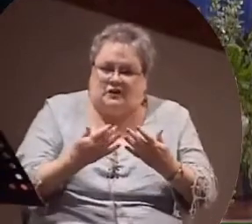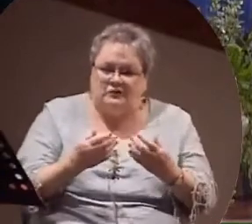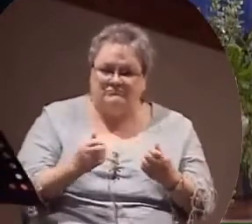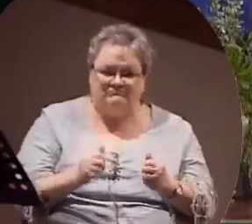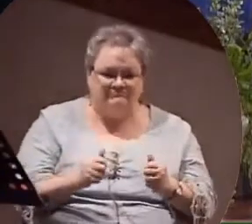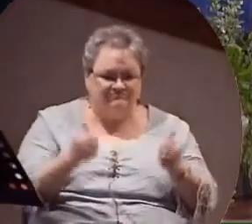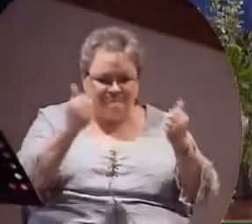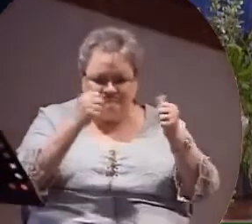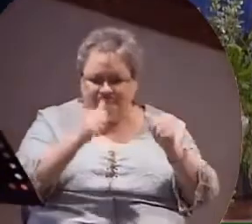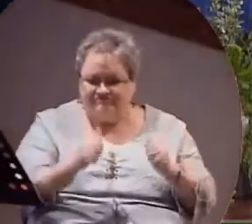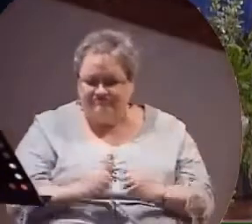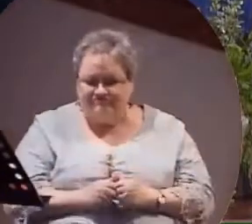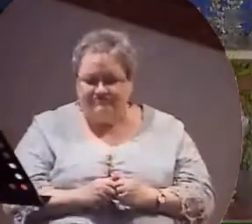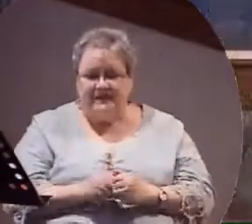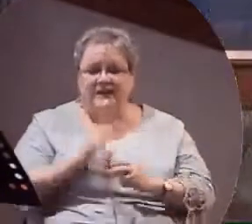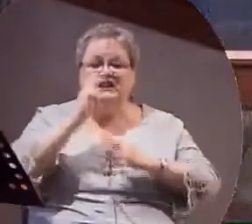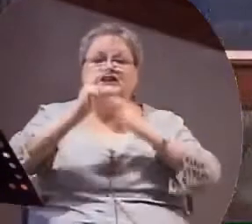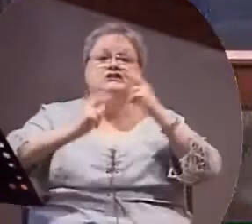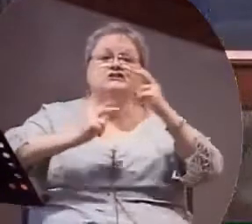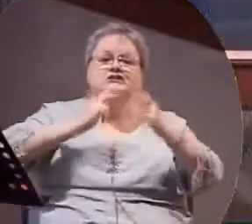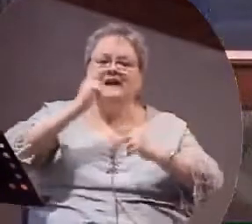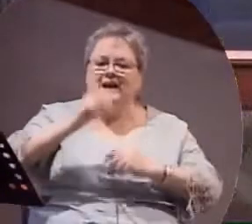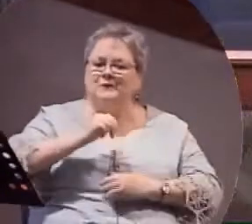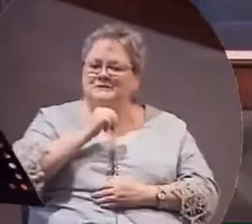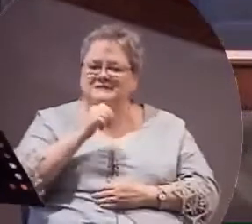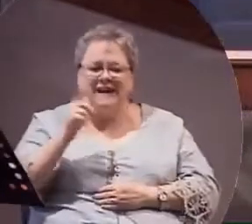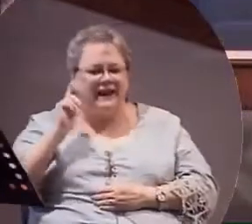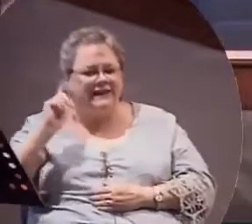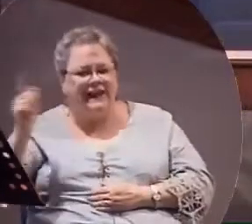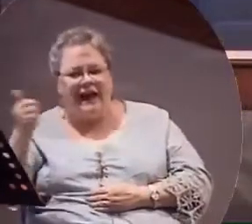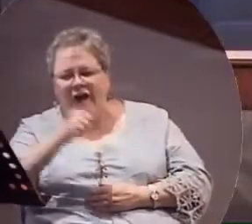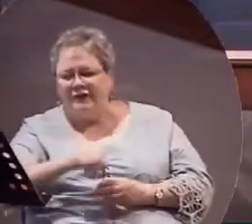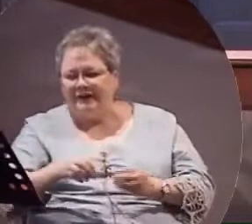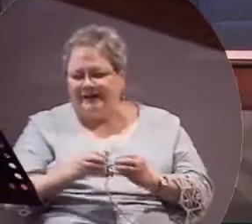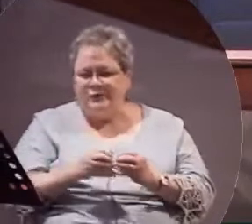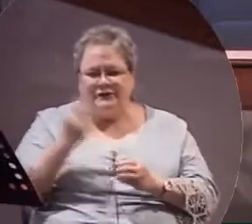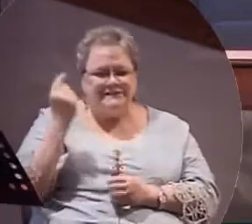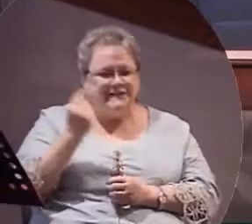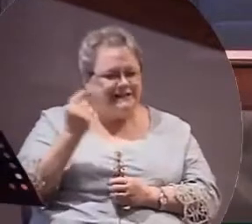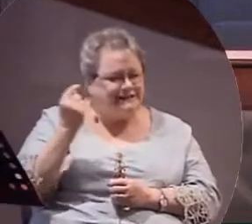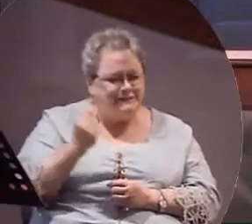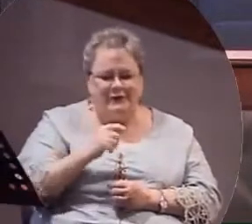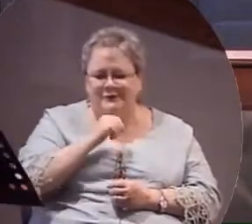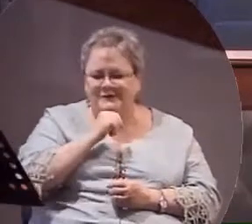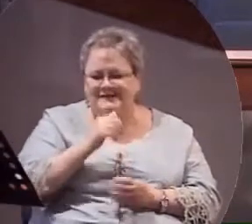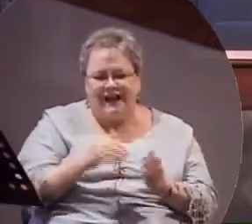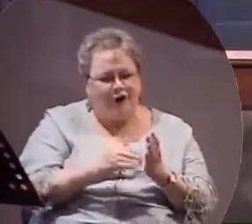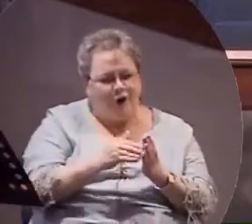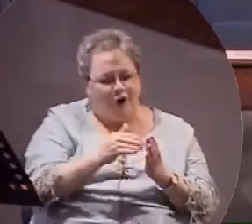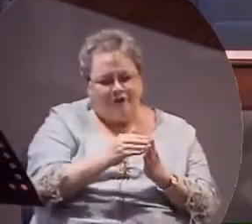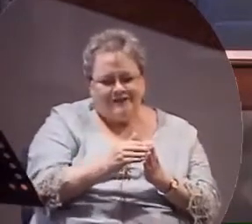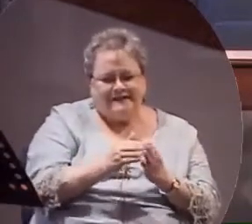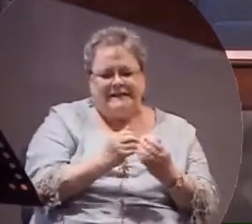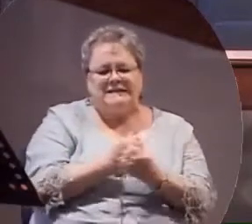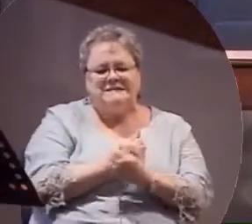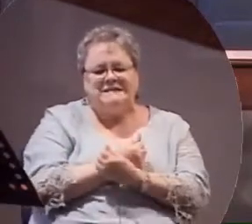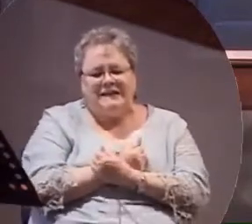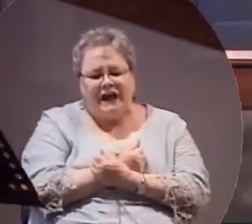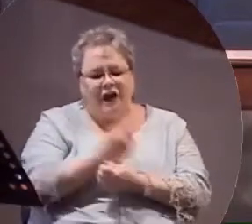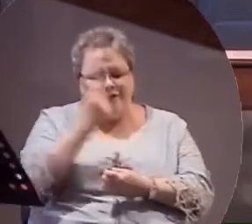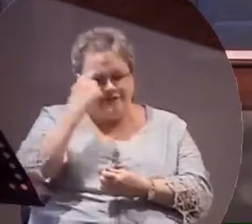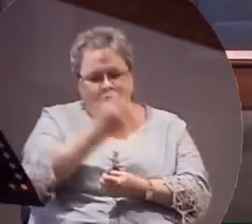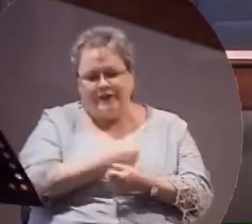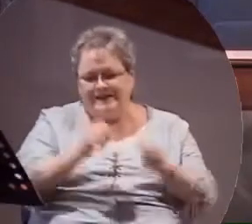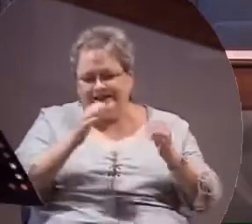down. His shout wasn't as loud. His testimony wasn't as often. His love for the